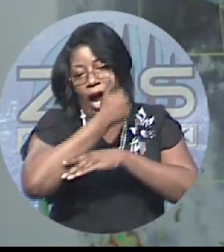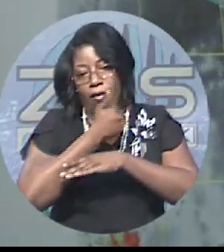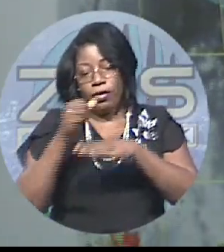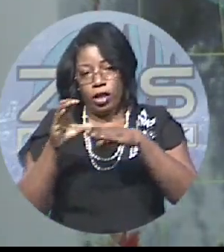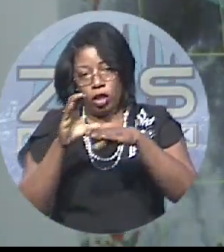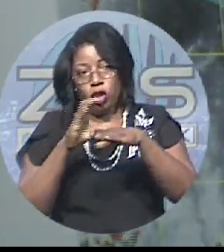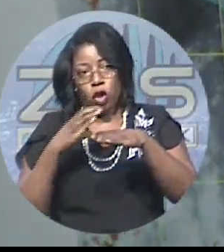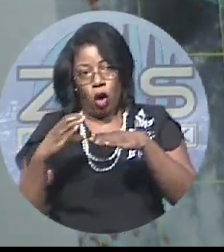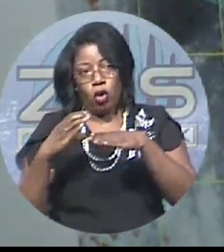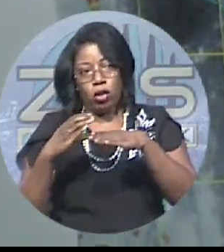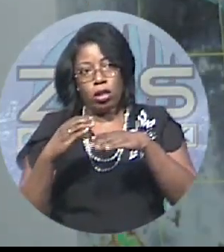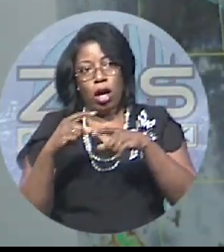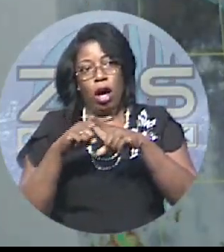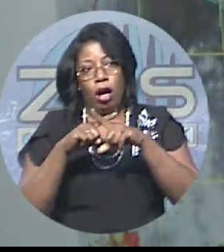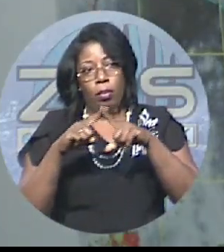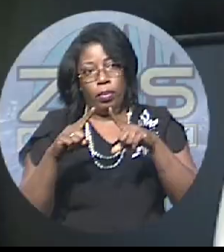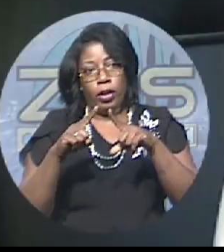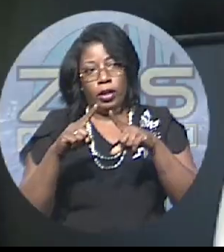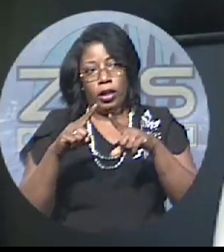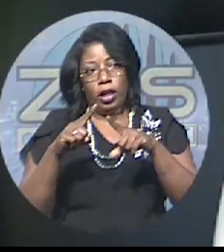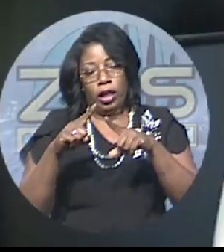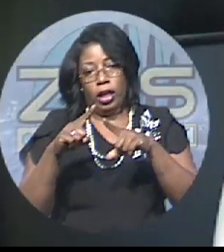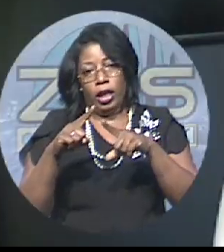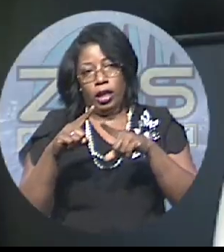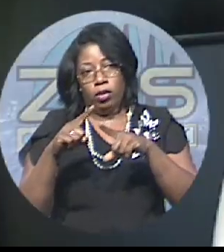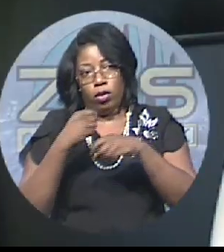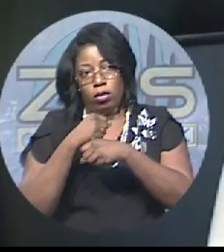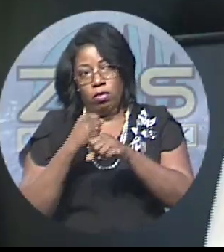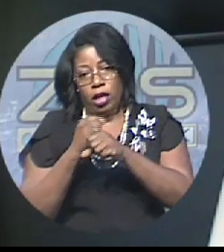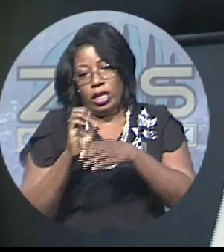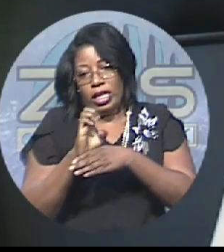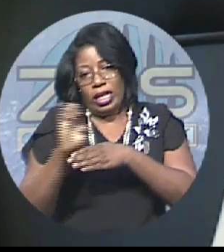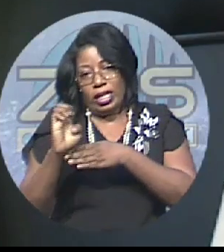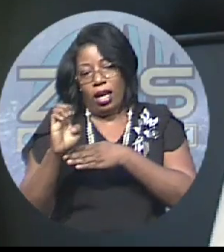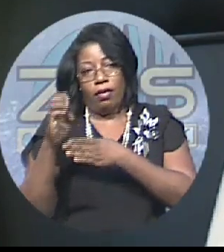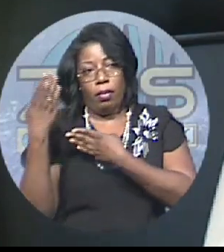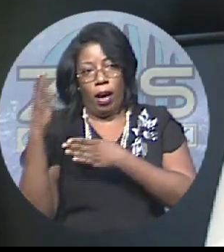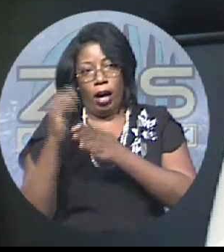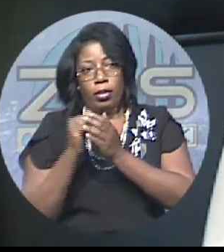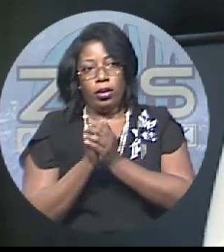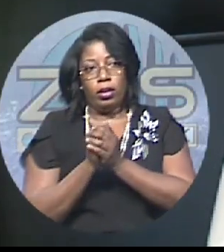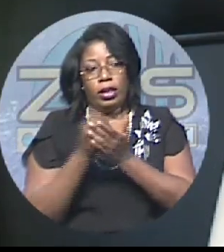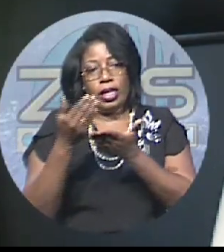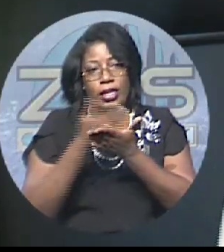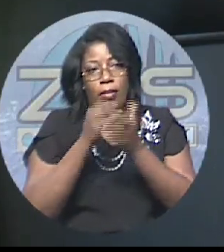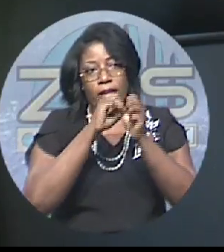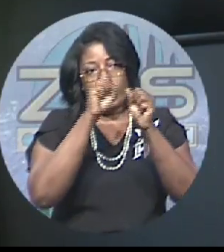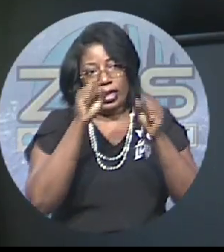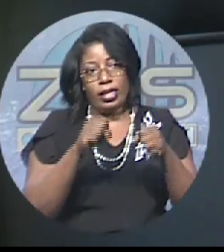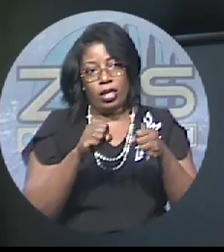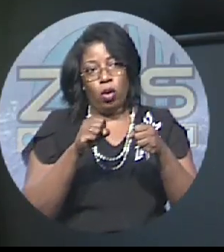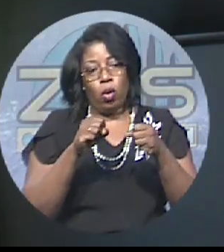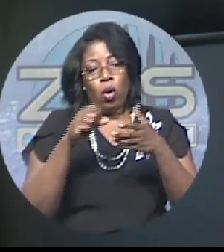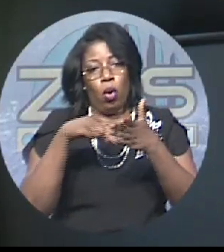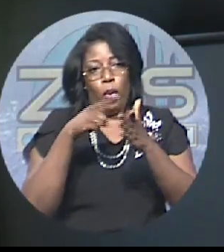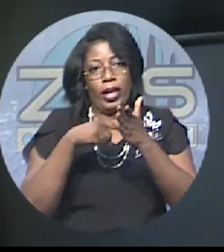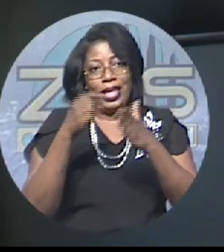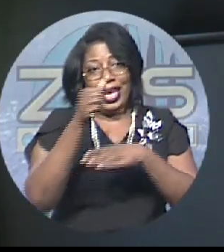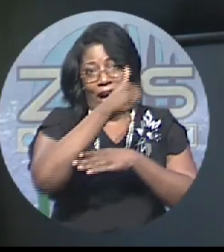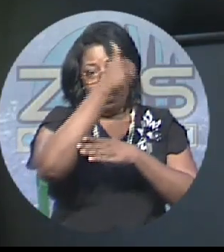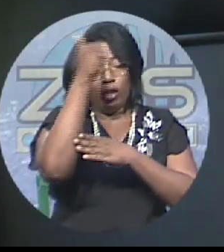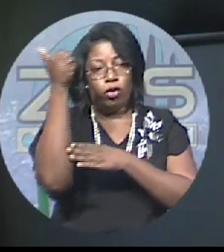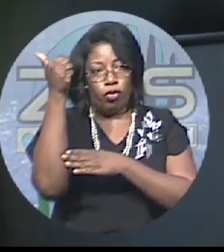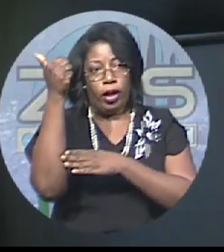do, but formed east of the Bahamas. These systems do have the potential, once the atmospheric conditions are